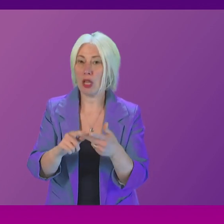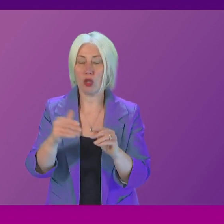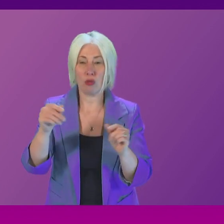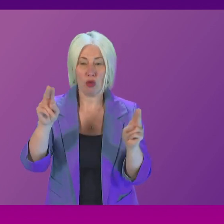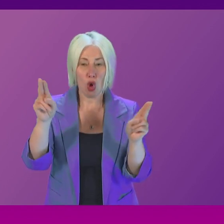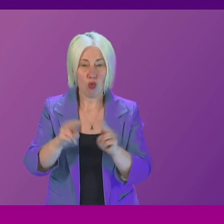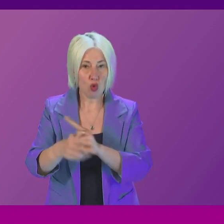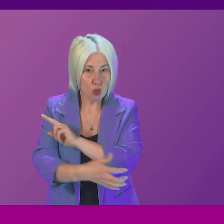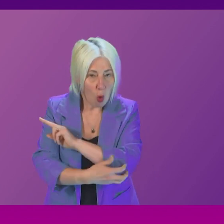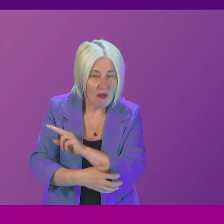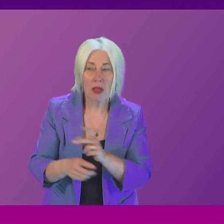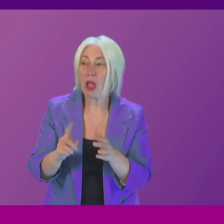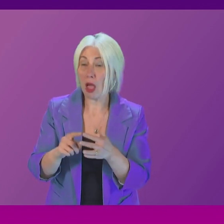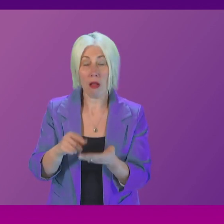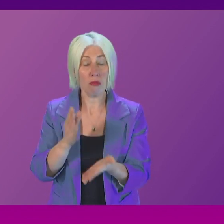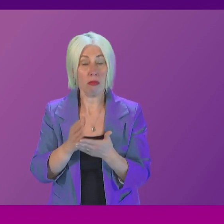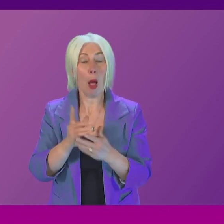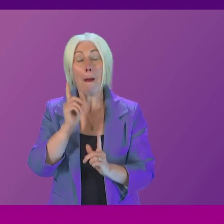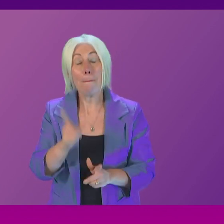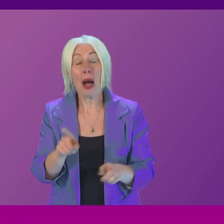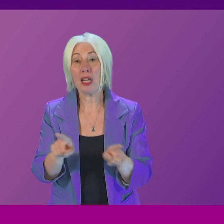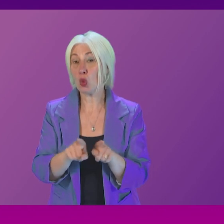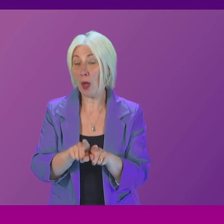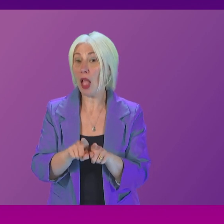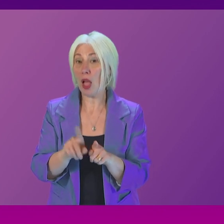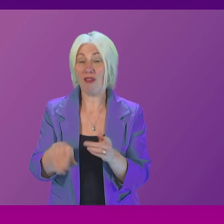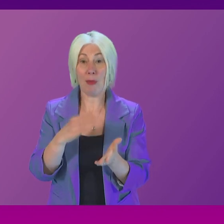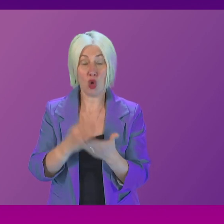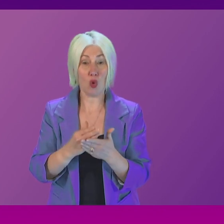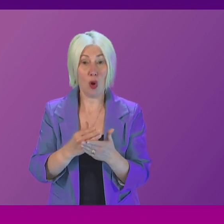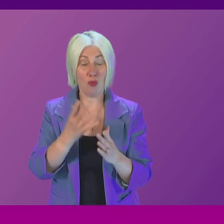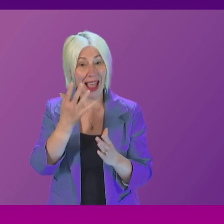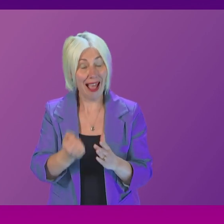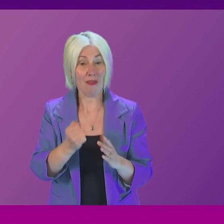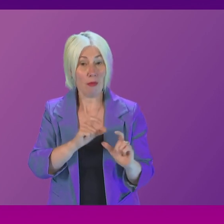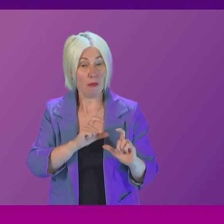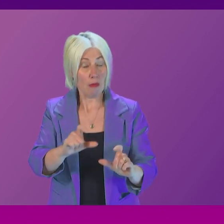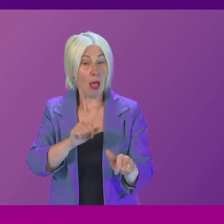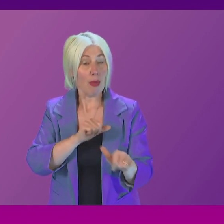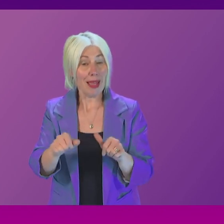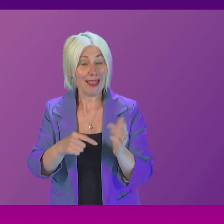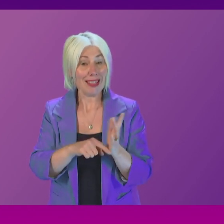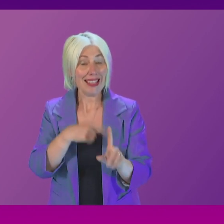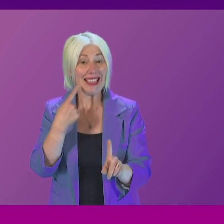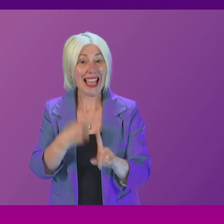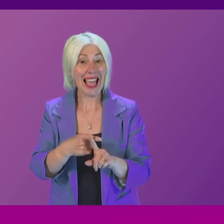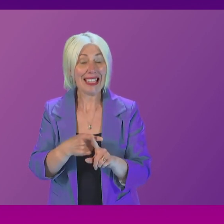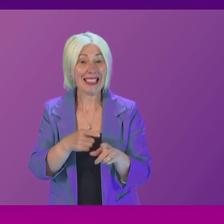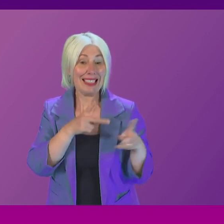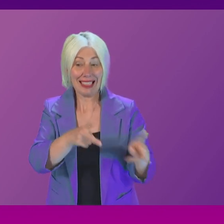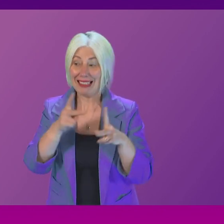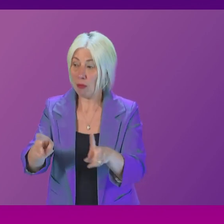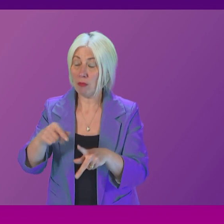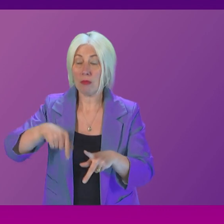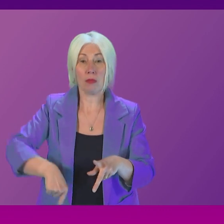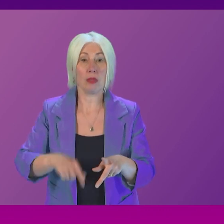poverty, but at the same time making sure we have and continue to have the most progressive taxation in the country, again not for its own